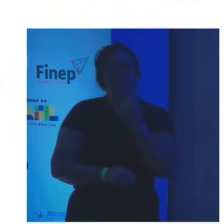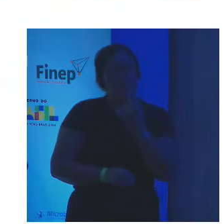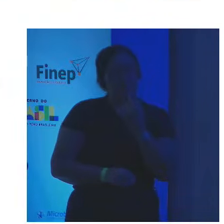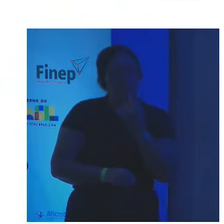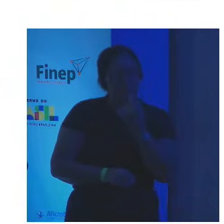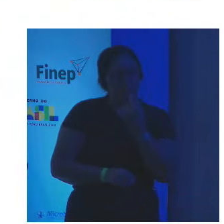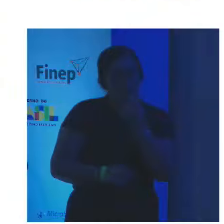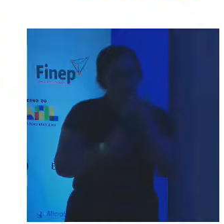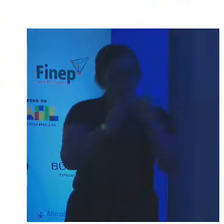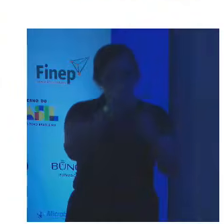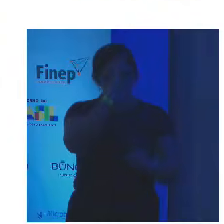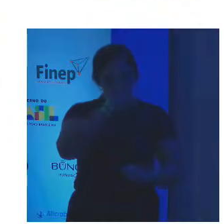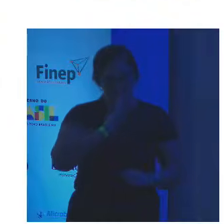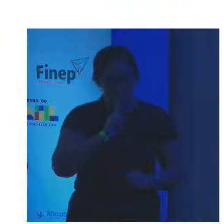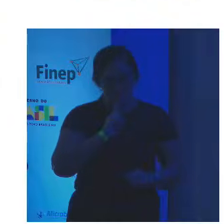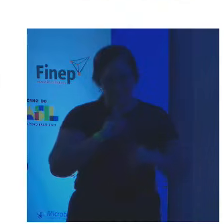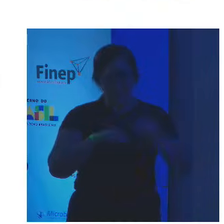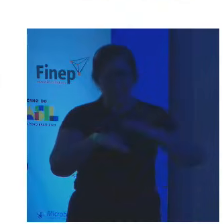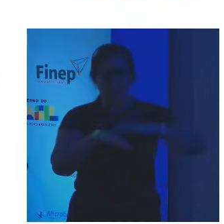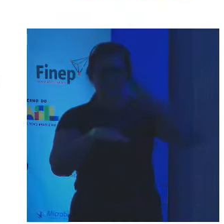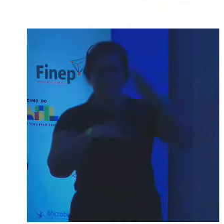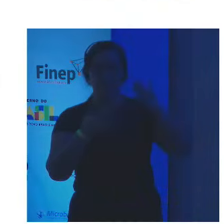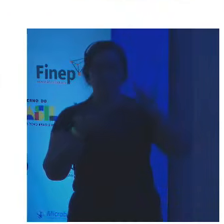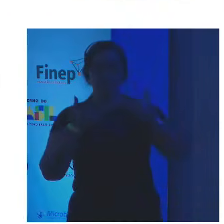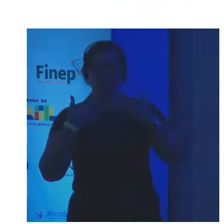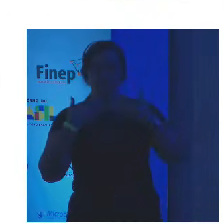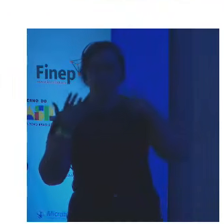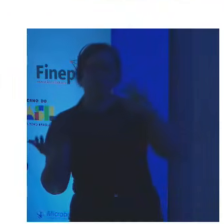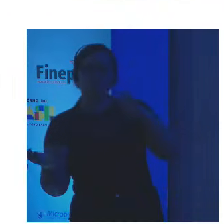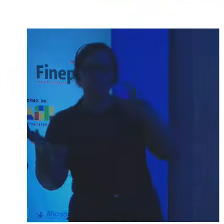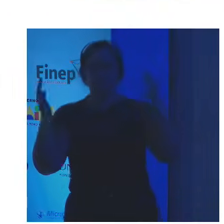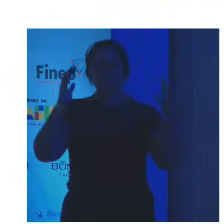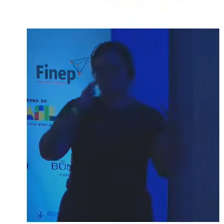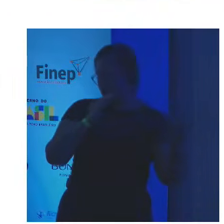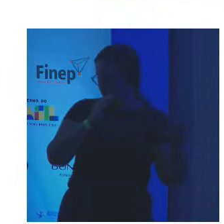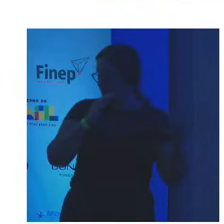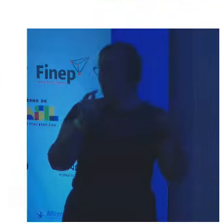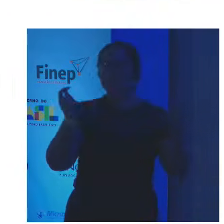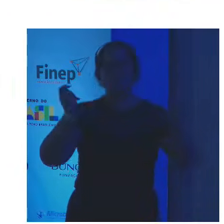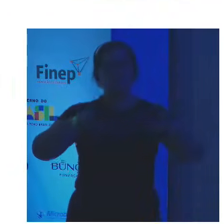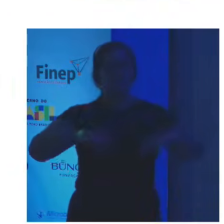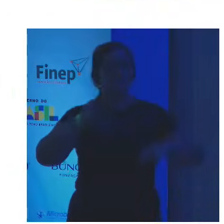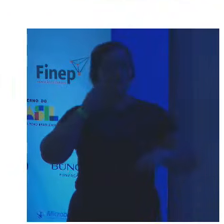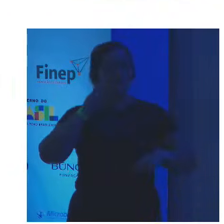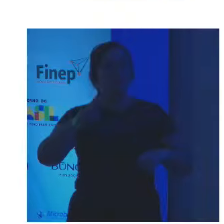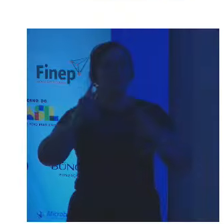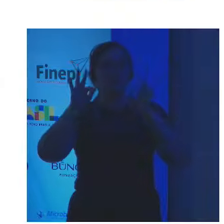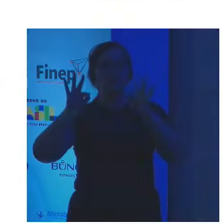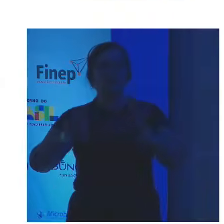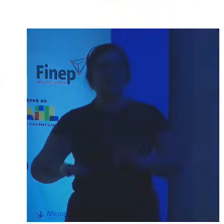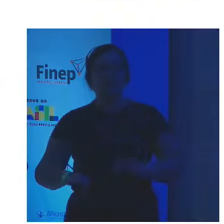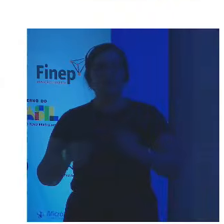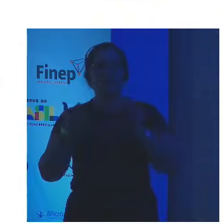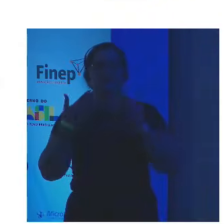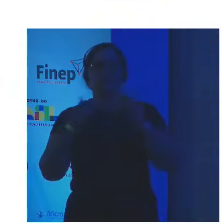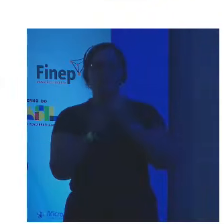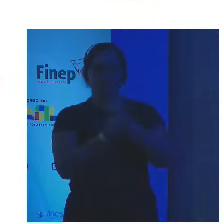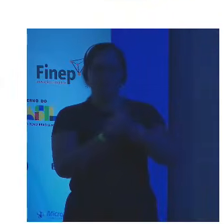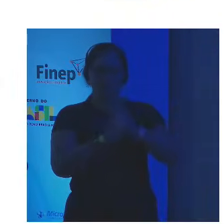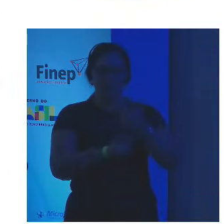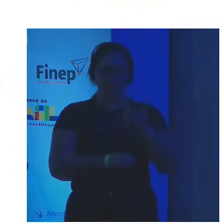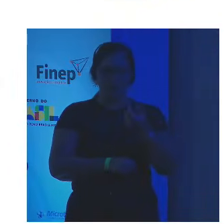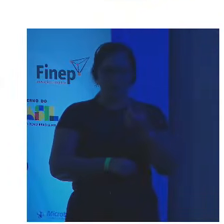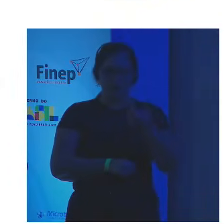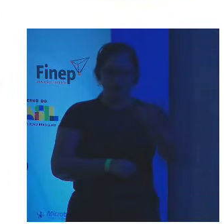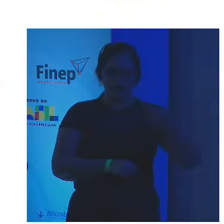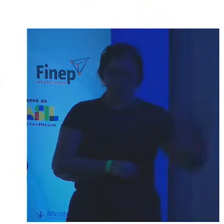when you this marine heat wave. And if you look at the end of the situation, you see that at the end of summer 22, you have places in the West